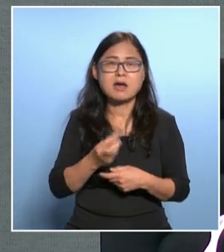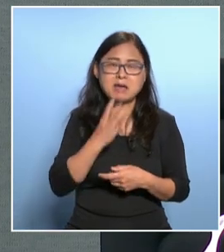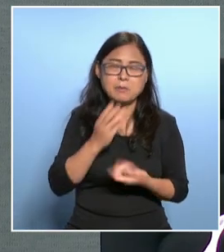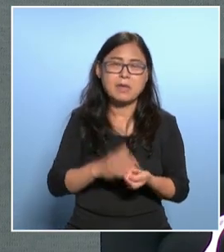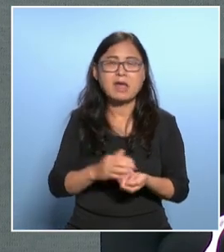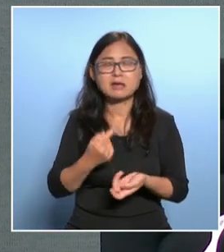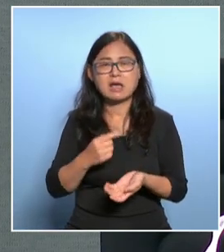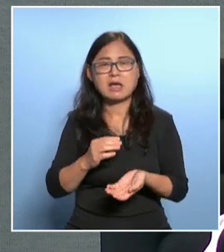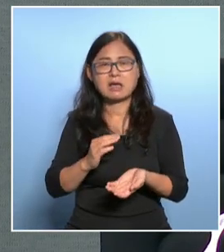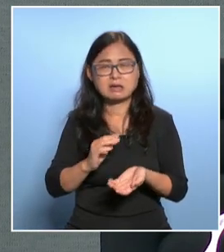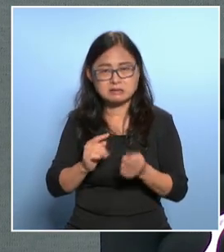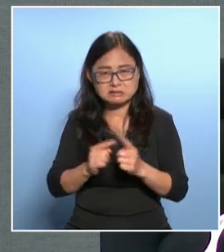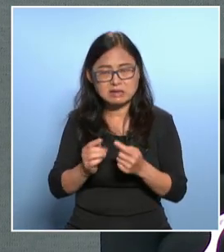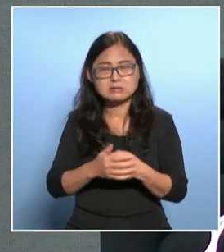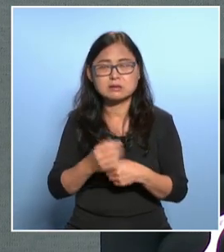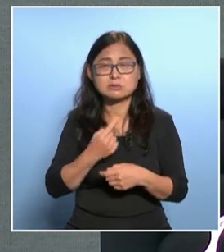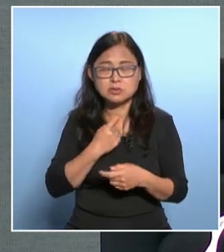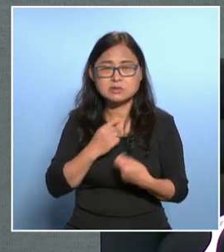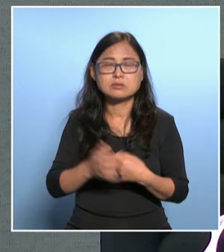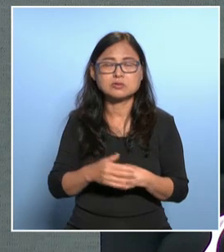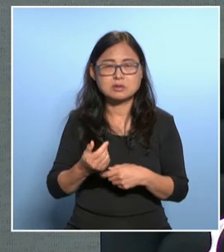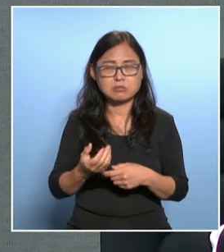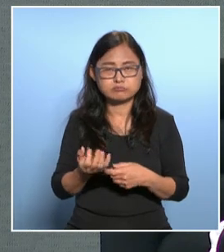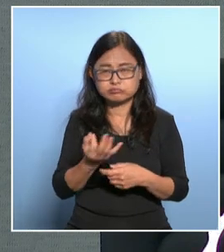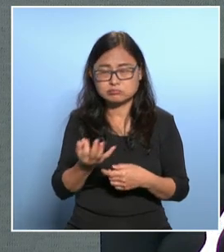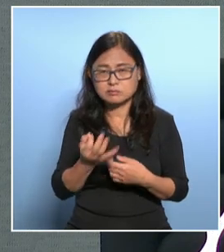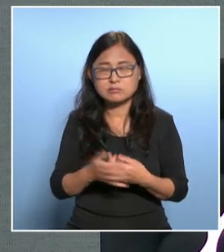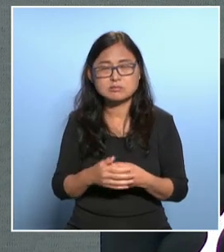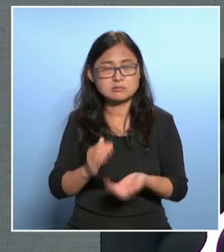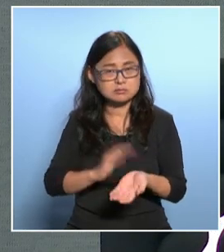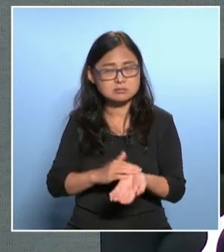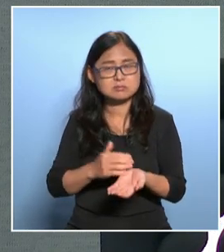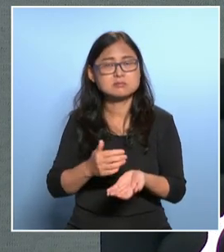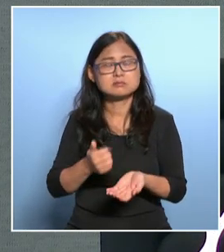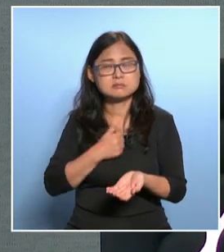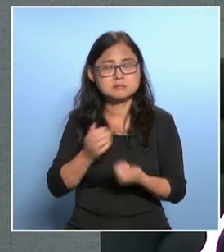specialists, since they have a lot of elderly patients.